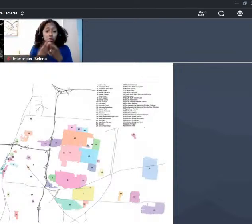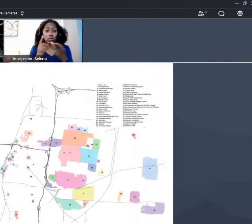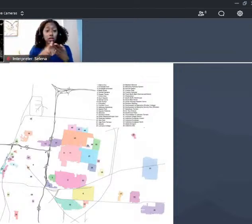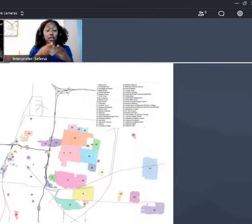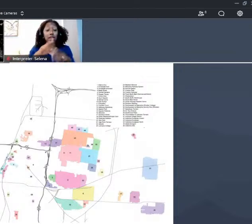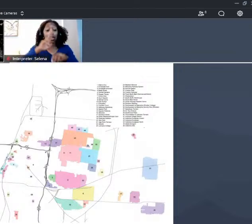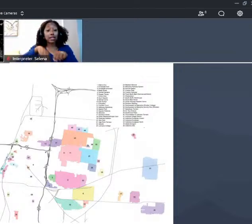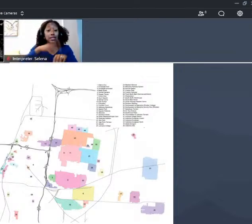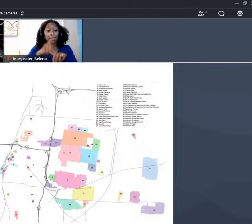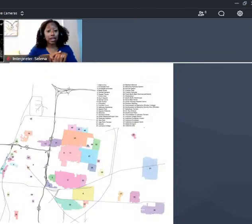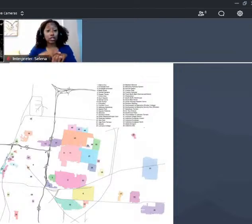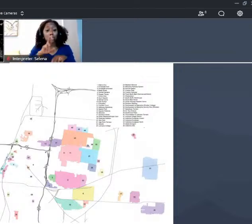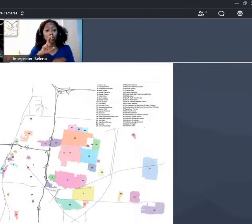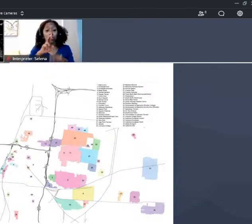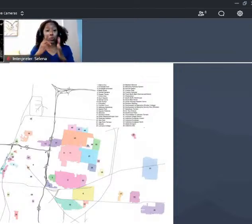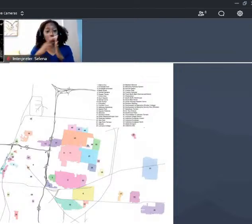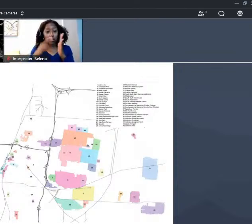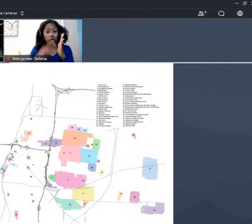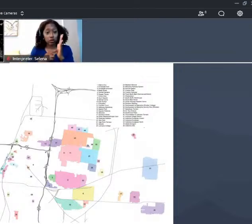which is